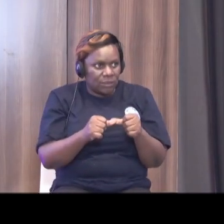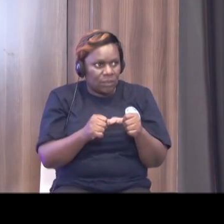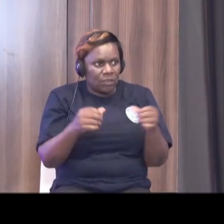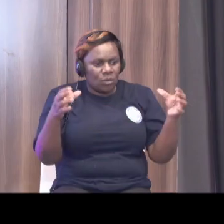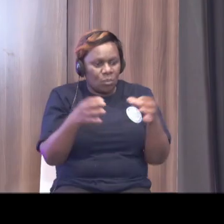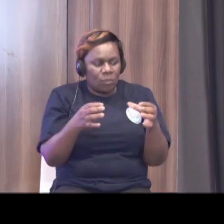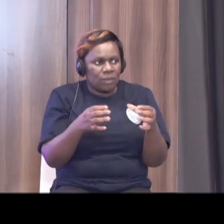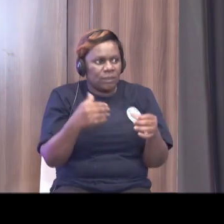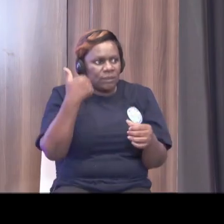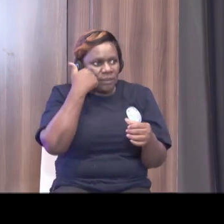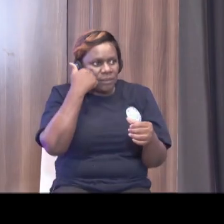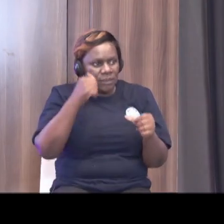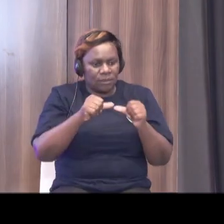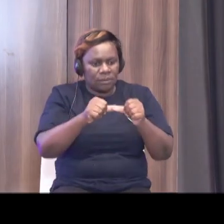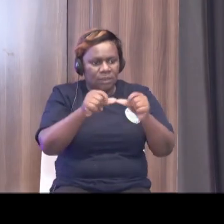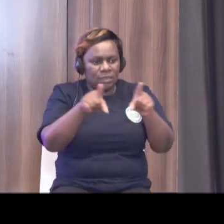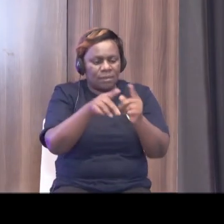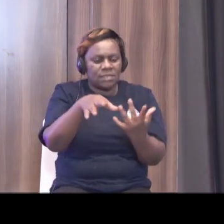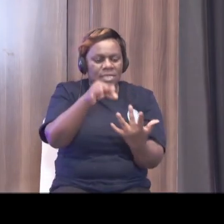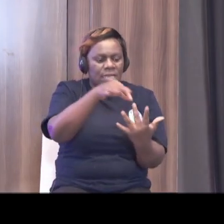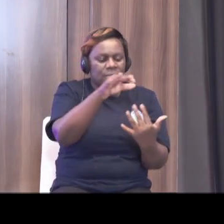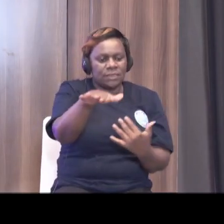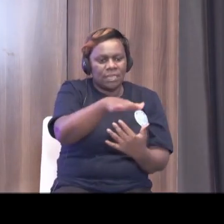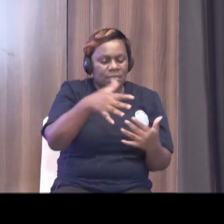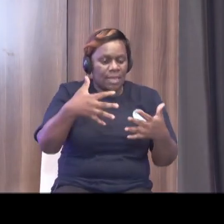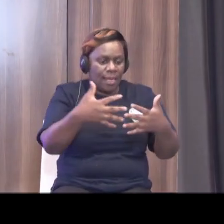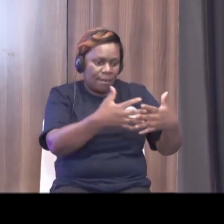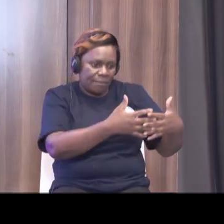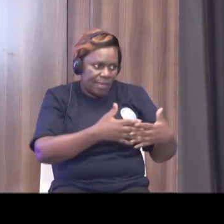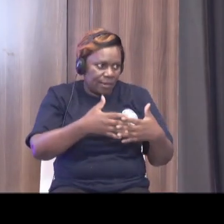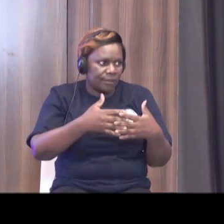strep disease surveillance in selected areas of the US.